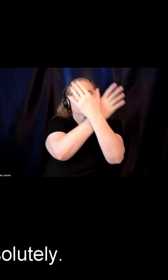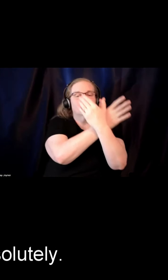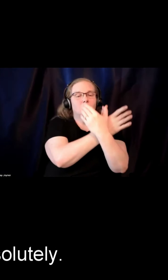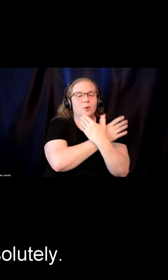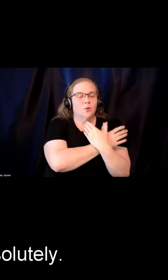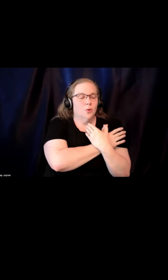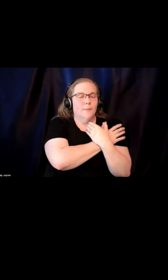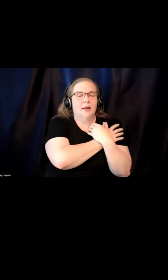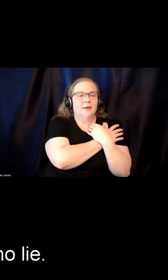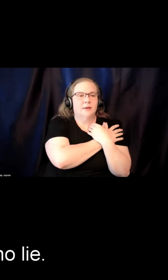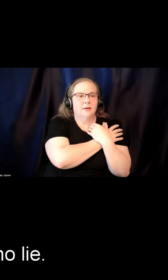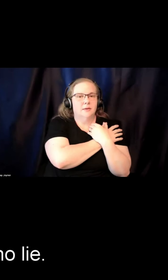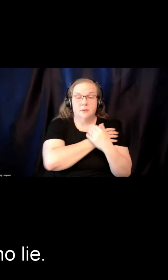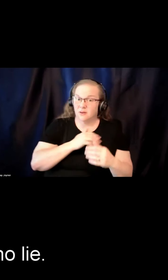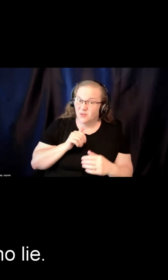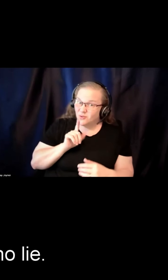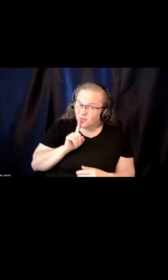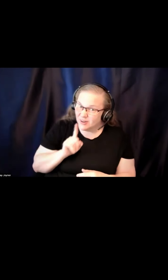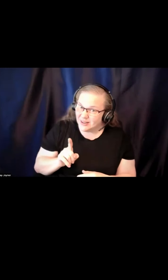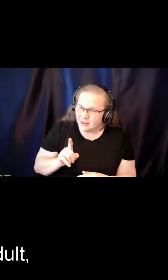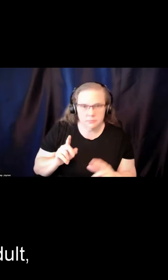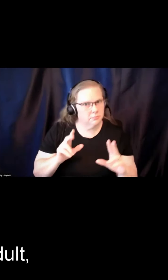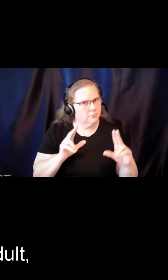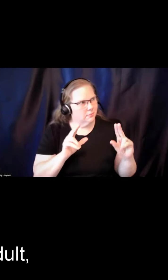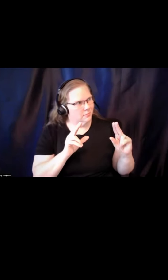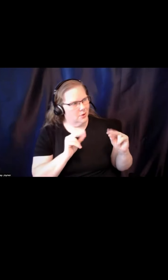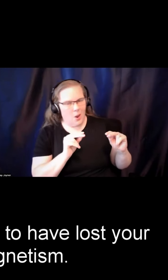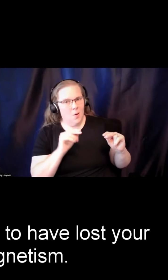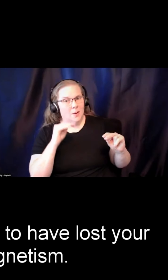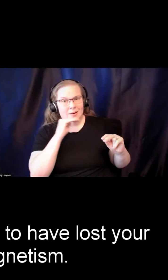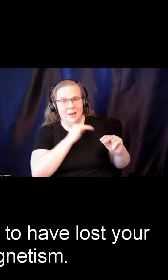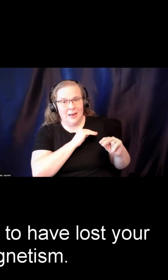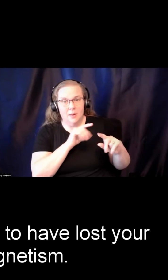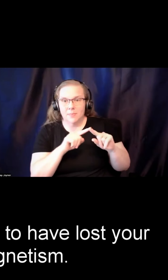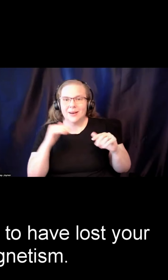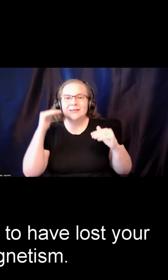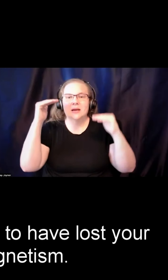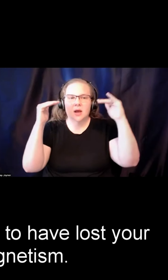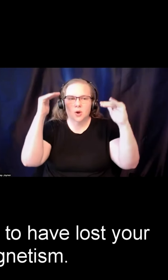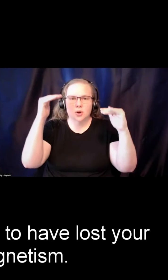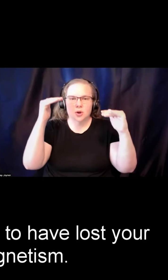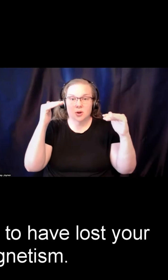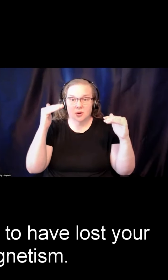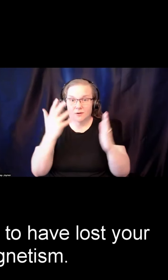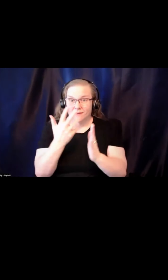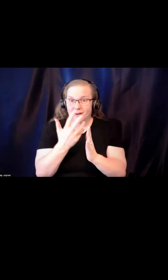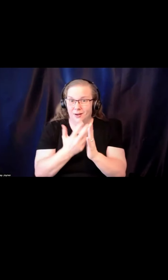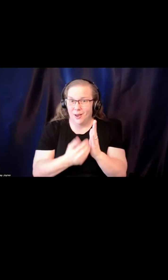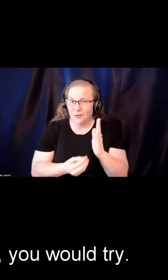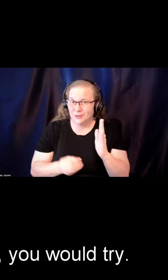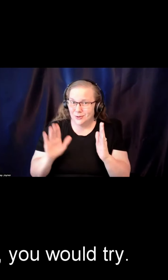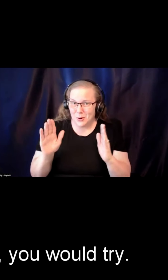yes, absolutely. This was no lie. As an adult, however, you seemed to have lost your uncanny